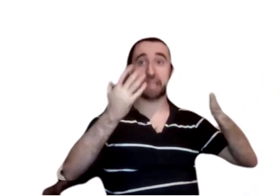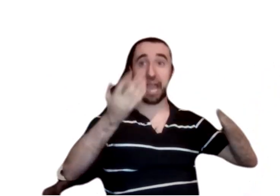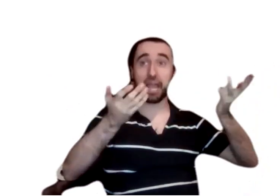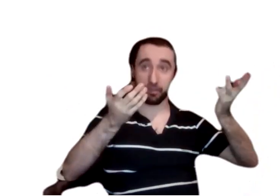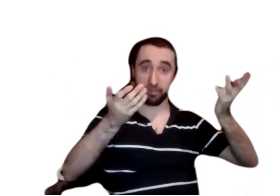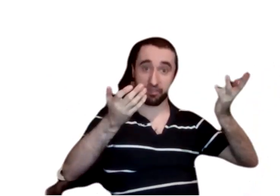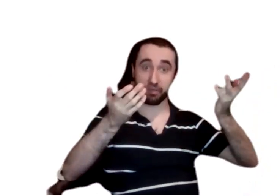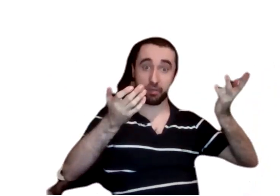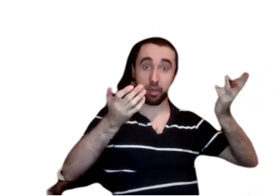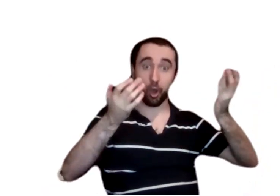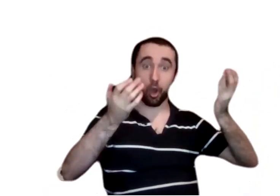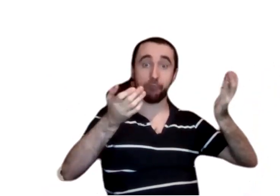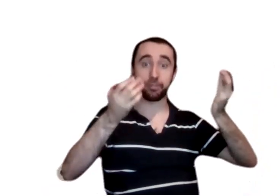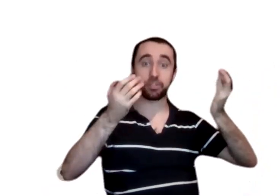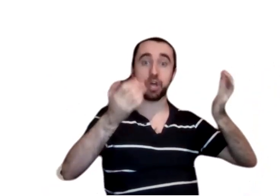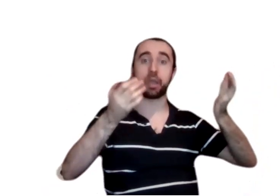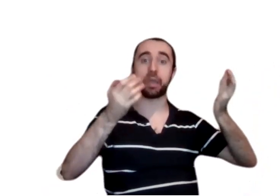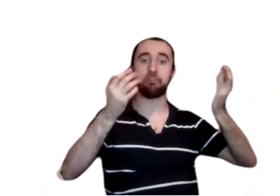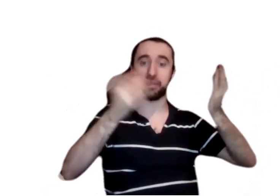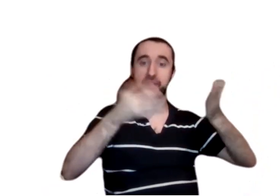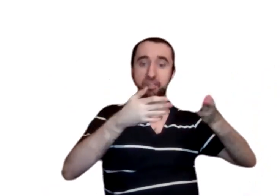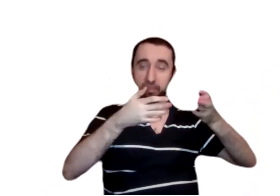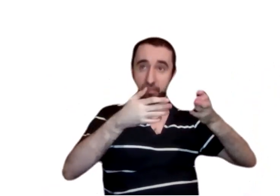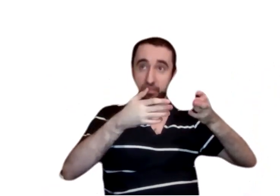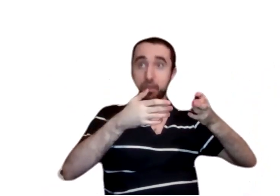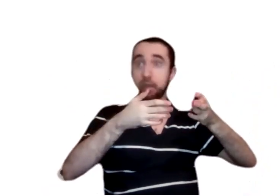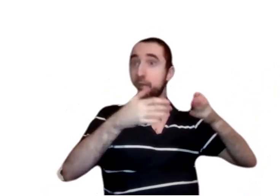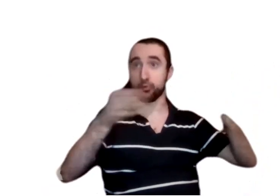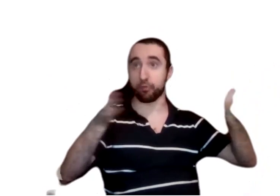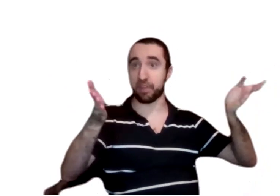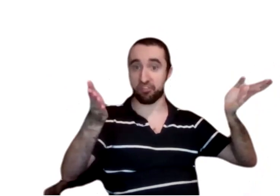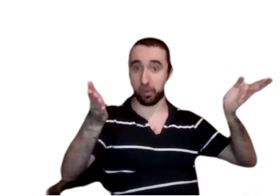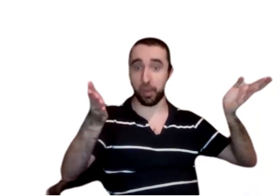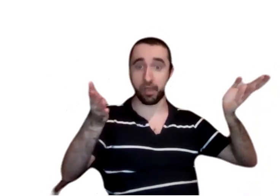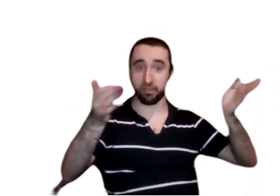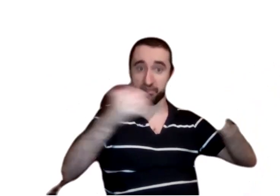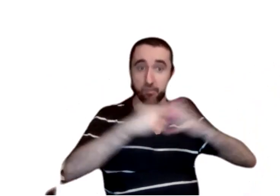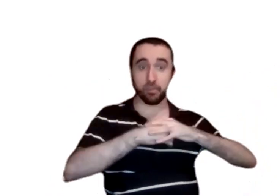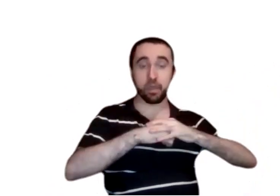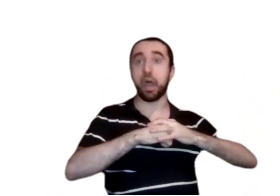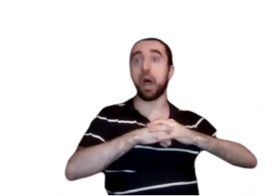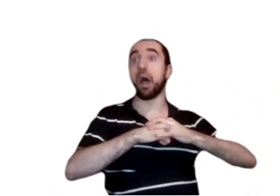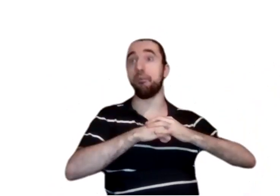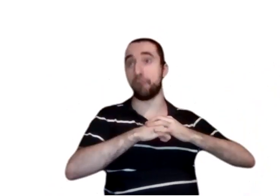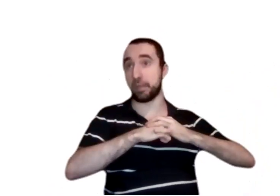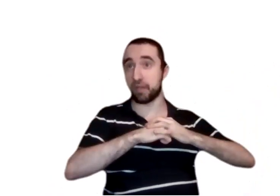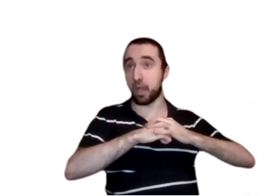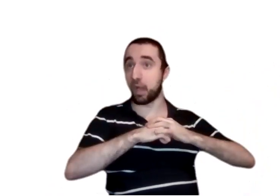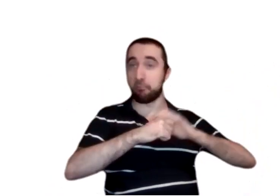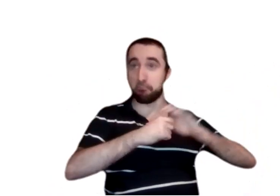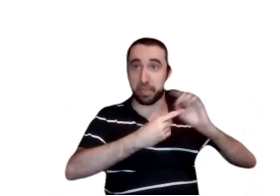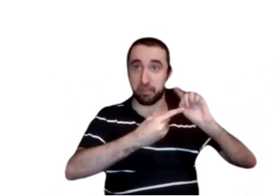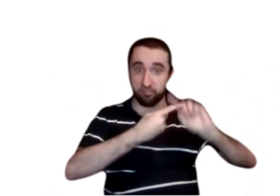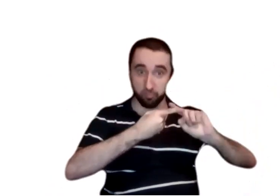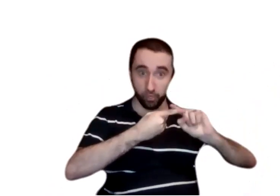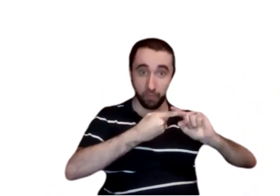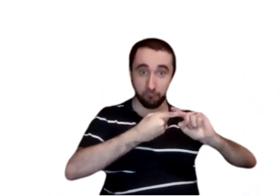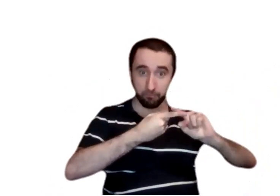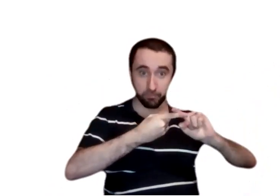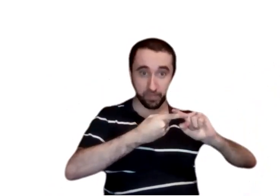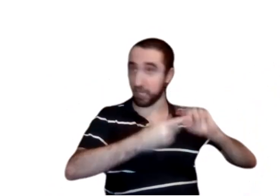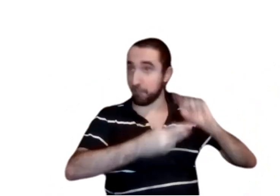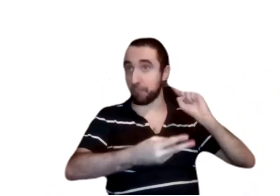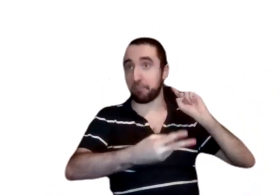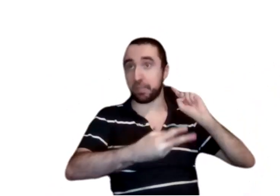Because attackers often target businesses through their suppliers. A vendor may be